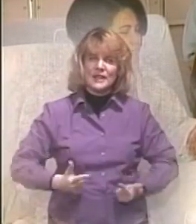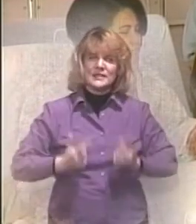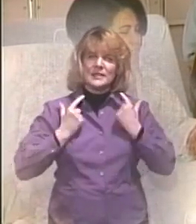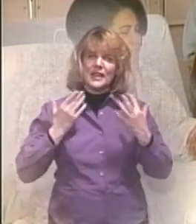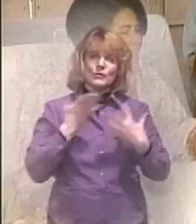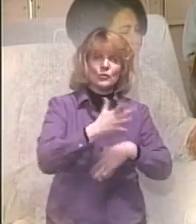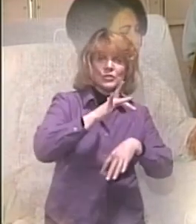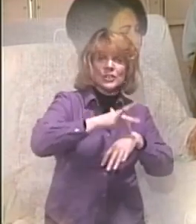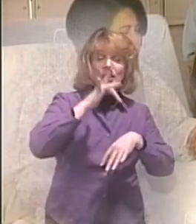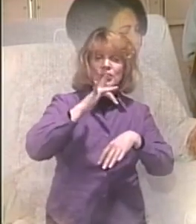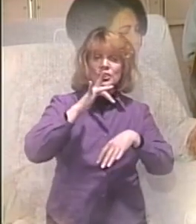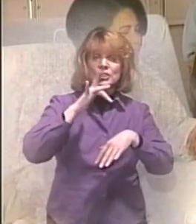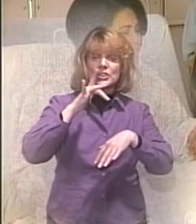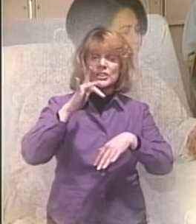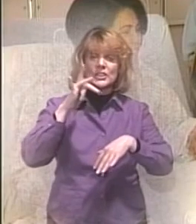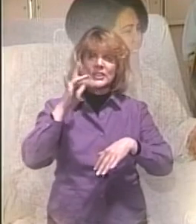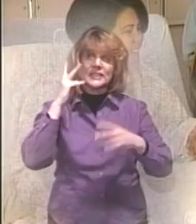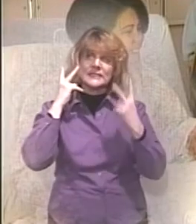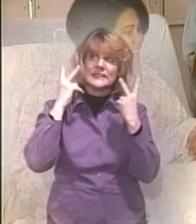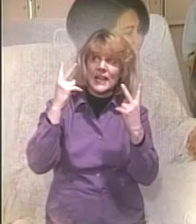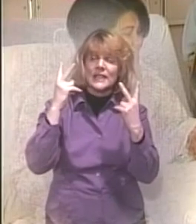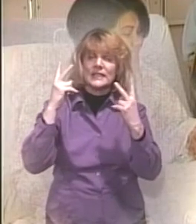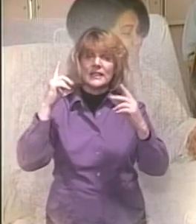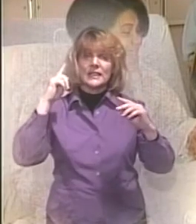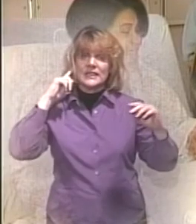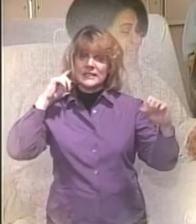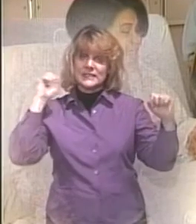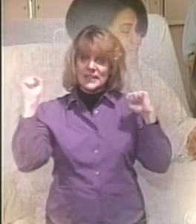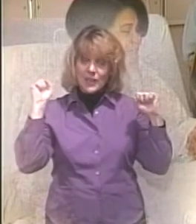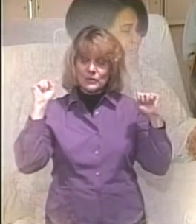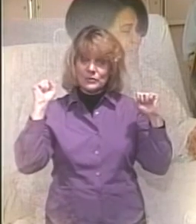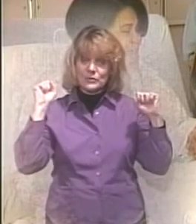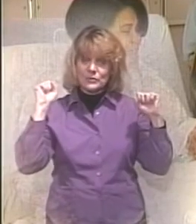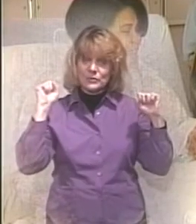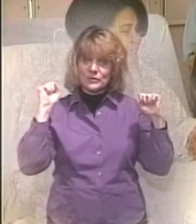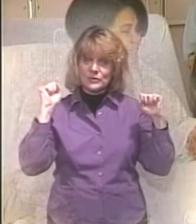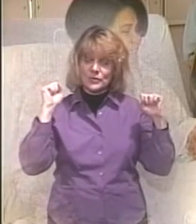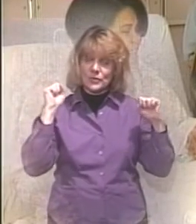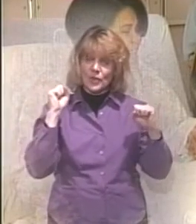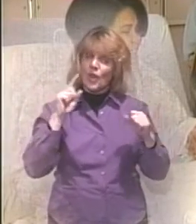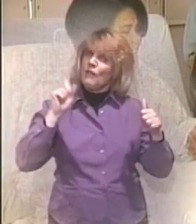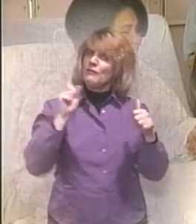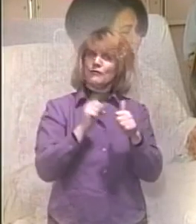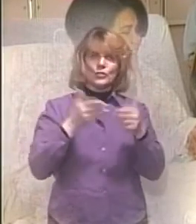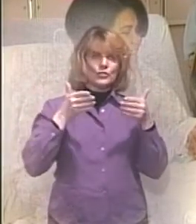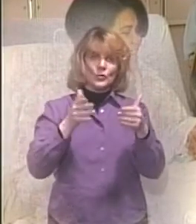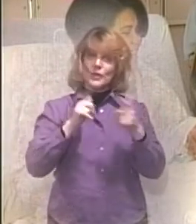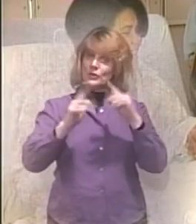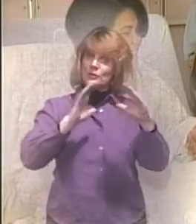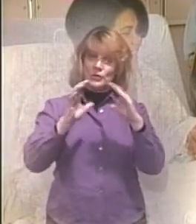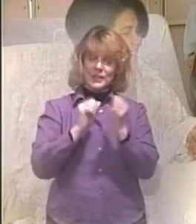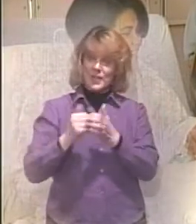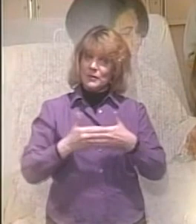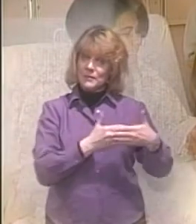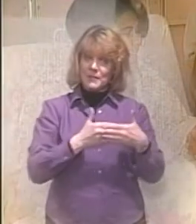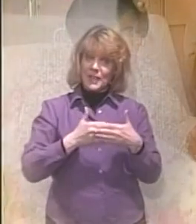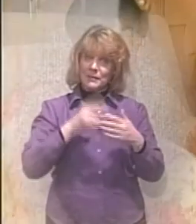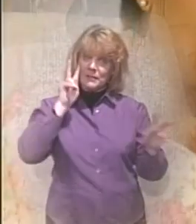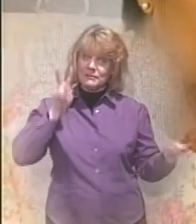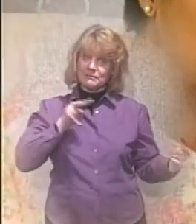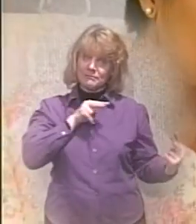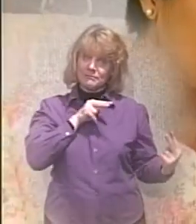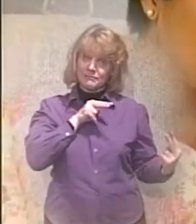respond to a new world. One of the first ways that we communicate is by looking at each other. A newborn with normal